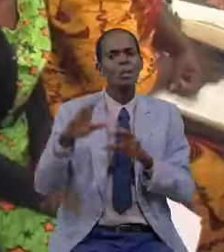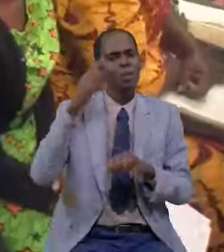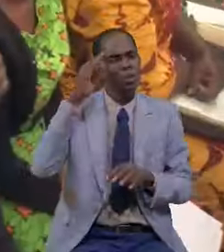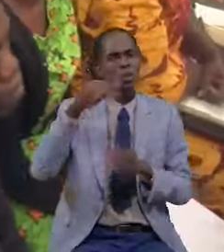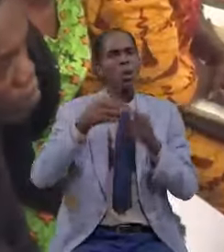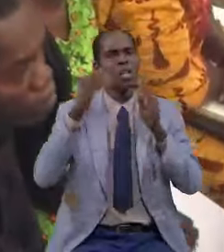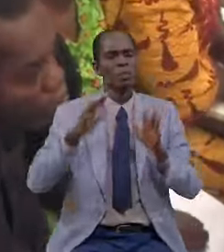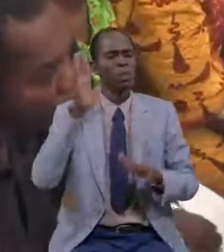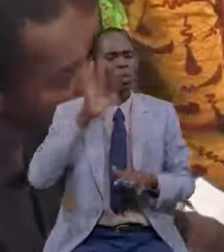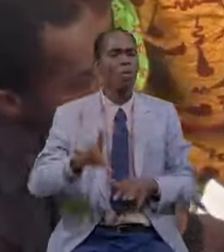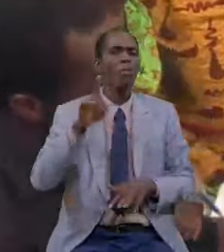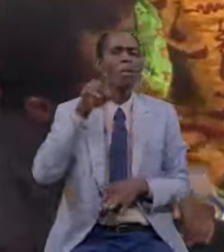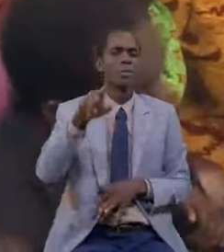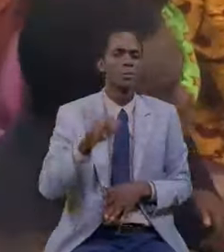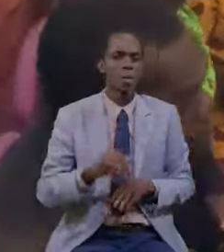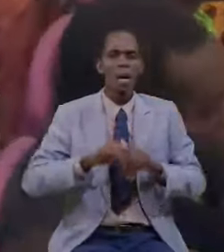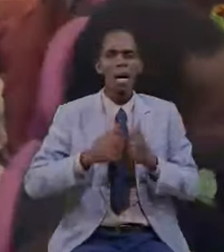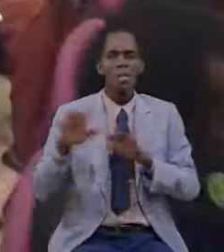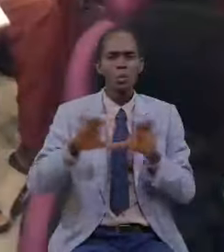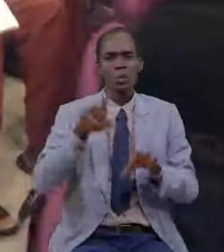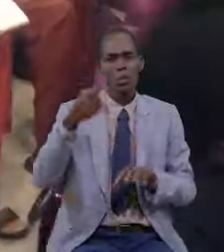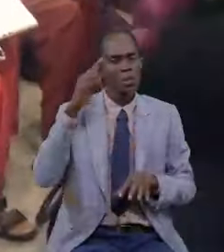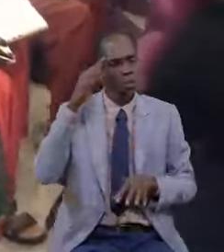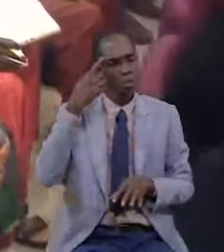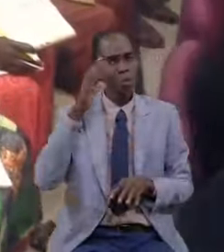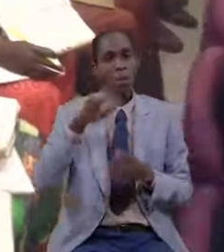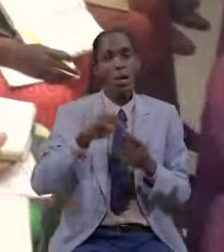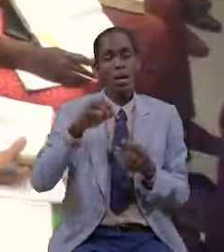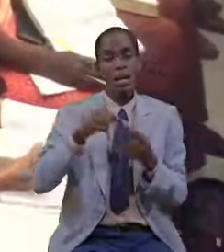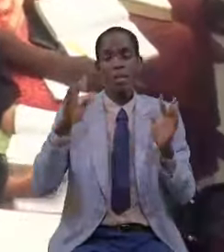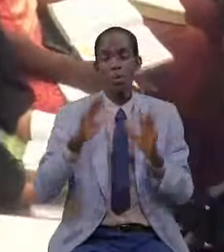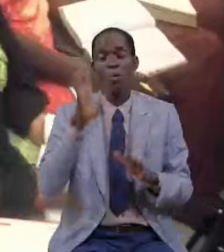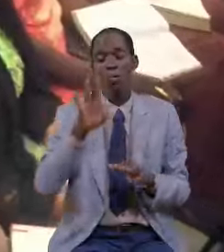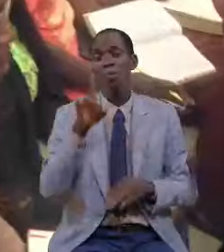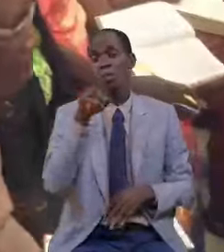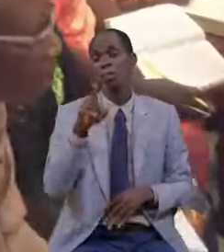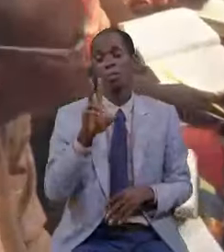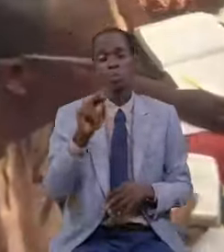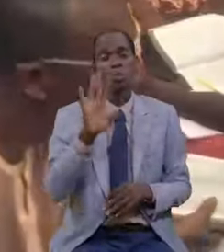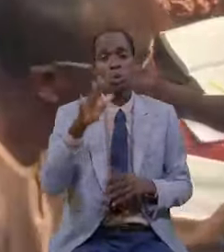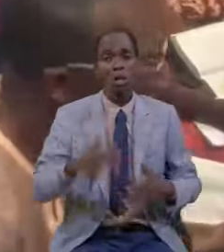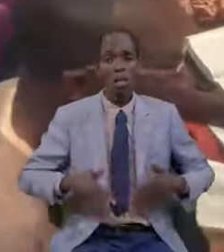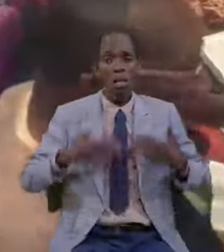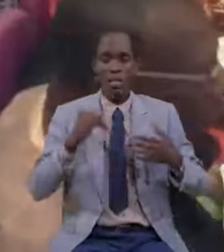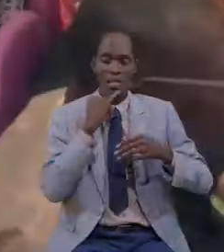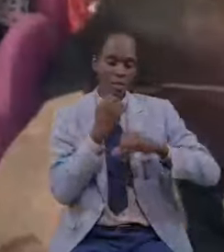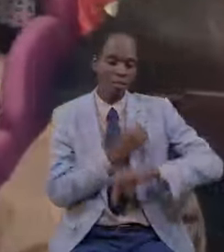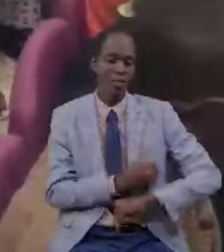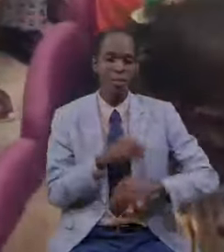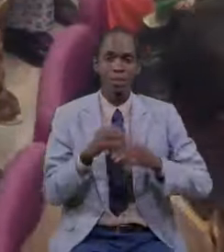I said, how do you think those people will ever see you? Your life is secured. Your family is